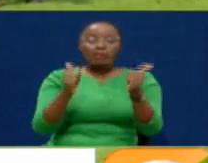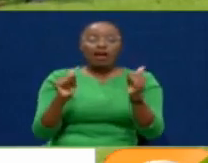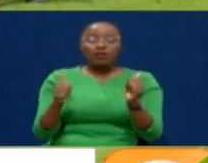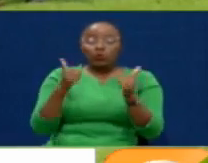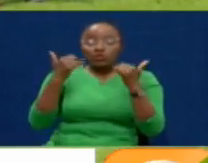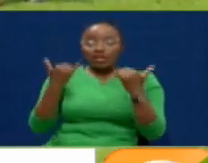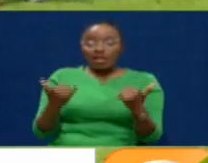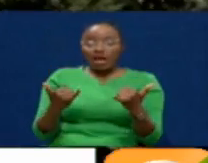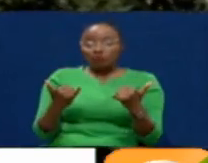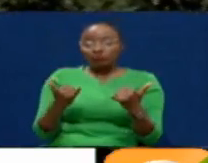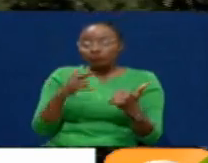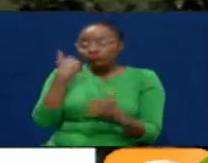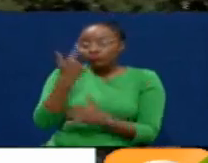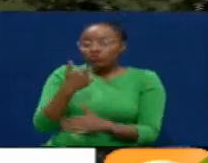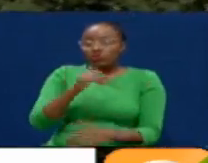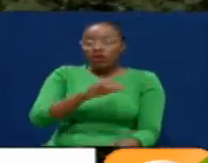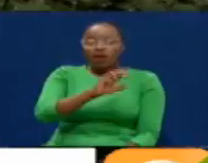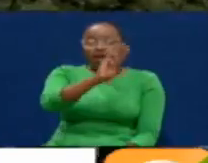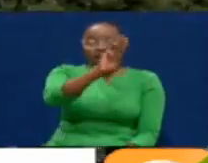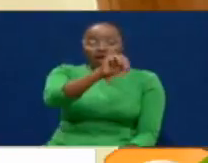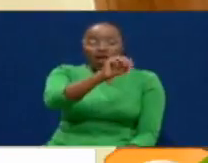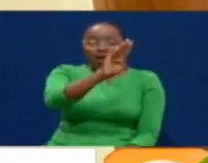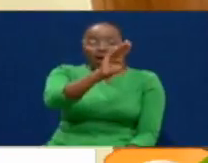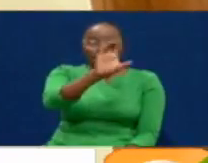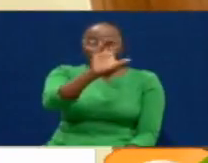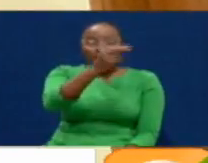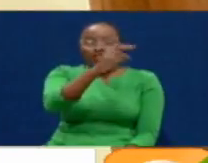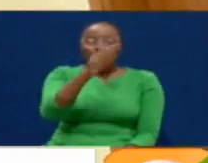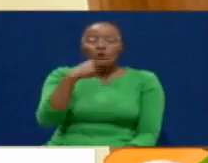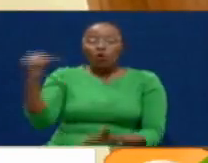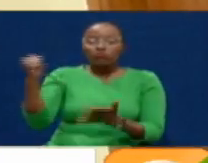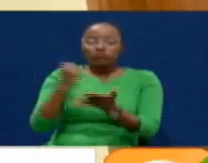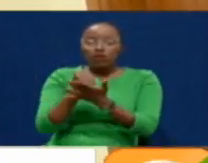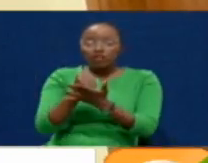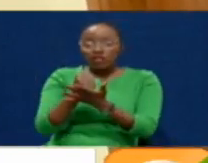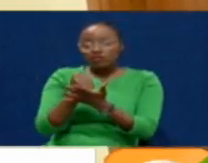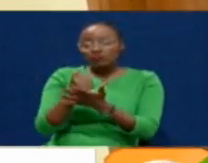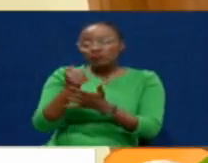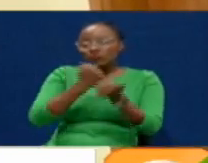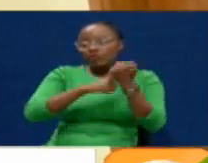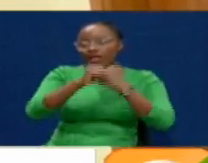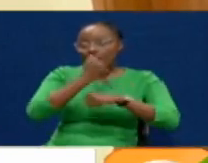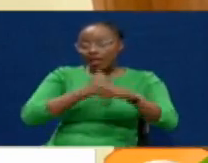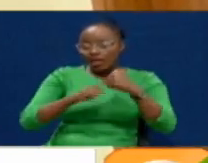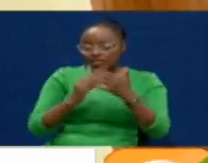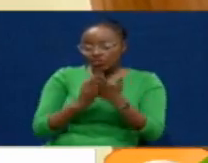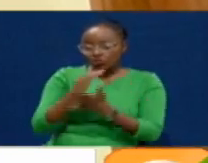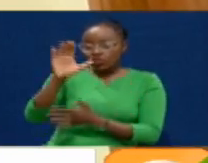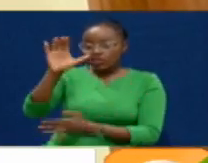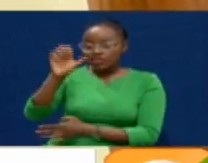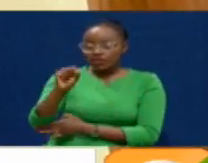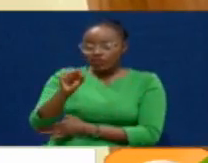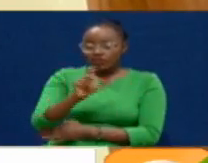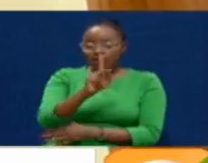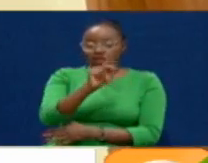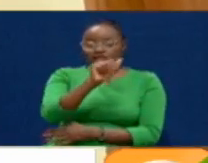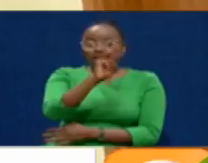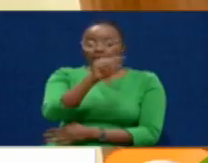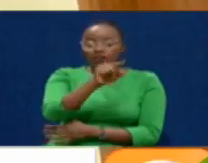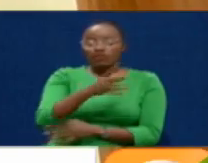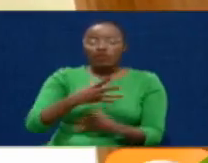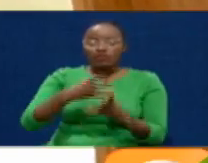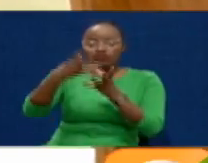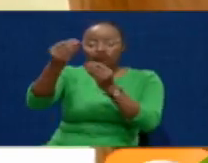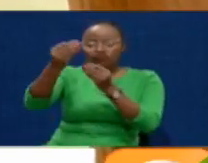is currently occupied by Professor Isaac Mbeche, who was appointed by Magoha in an acting capacity. Kiama has even sent Mbeche on